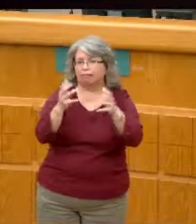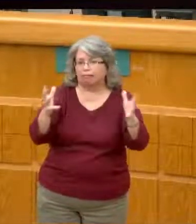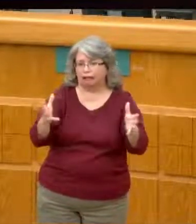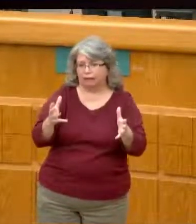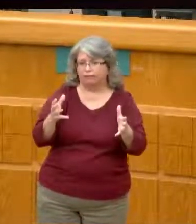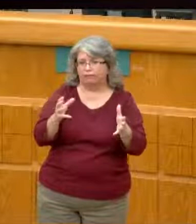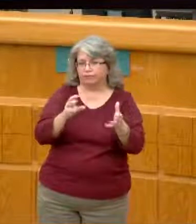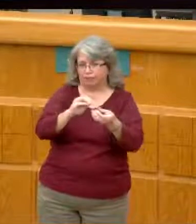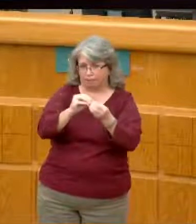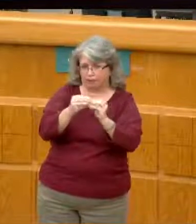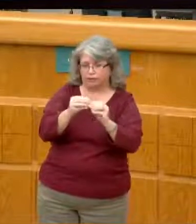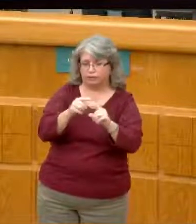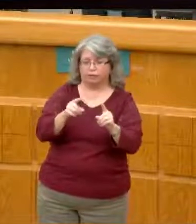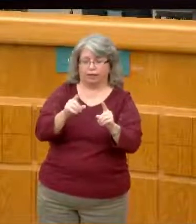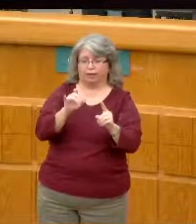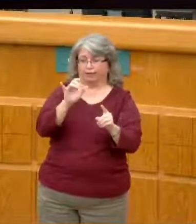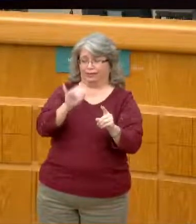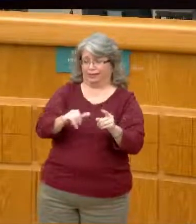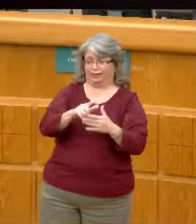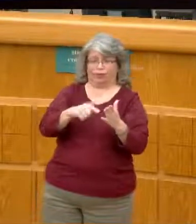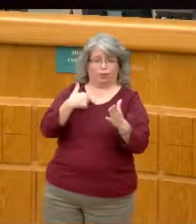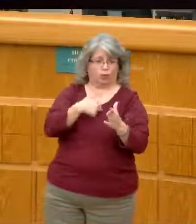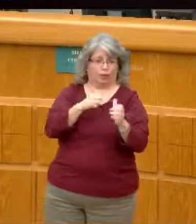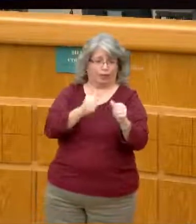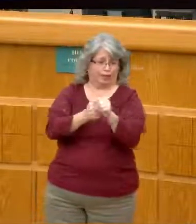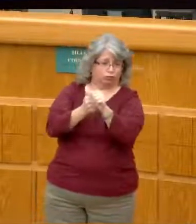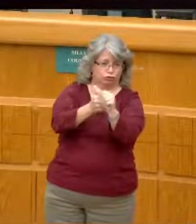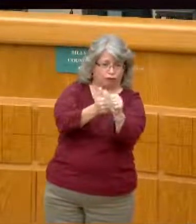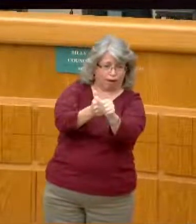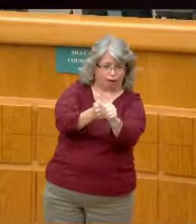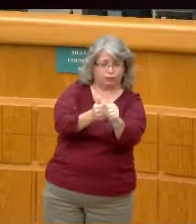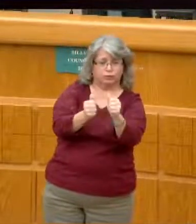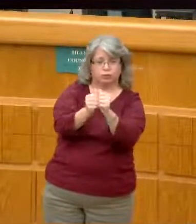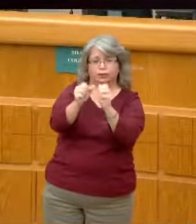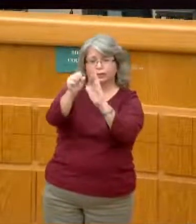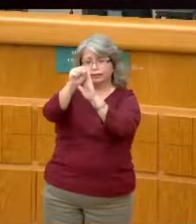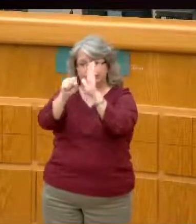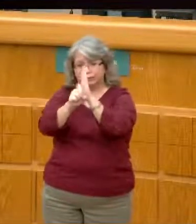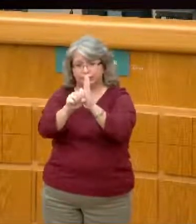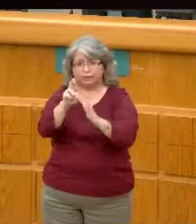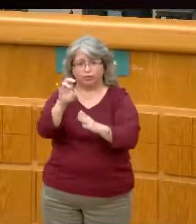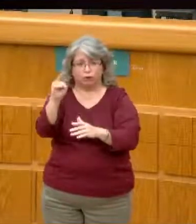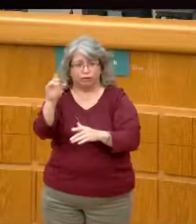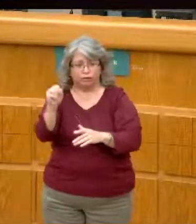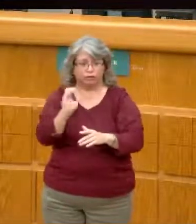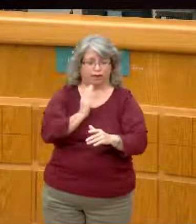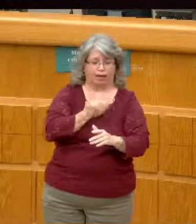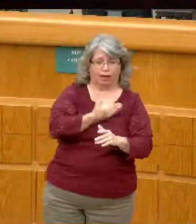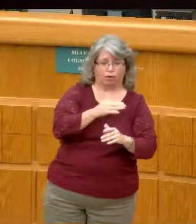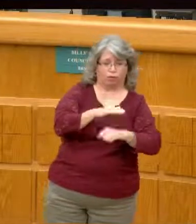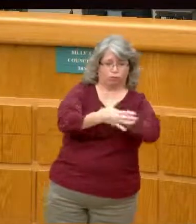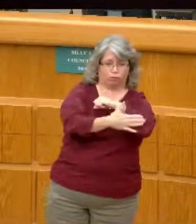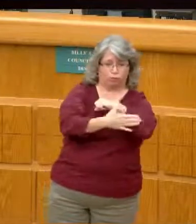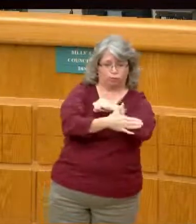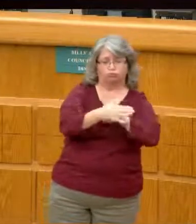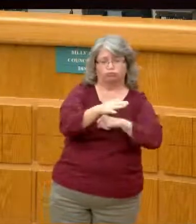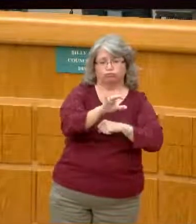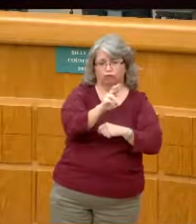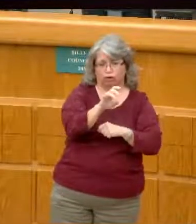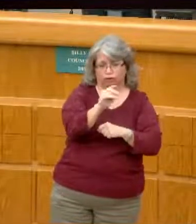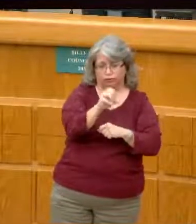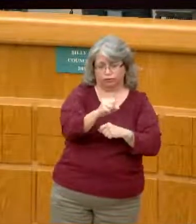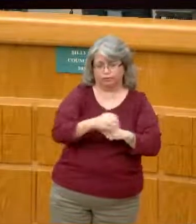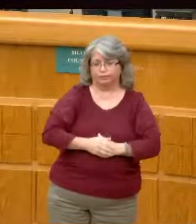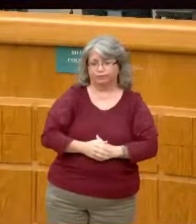But this is what we're tracking based on the state records and our own records here in Nueces County. Next slide. As you can